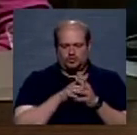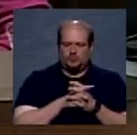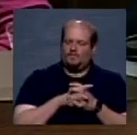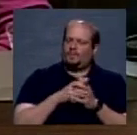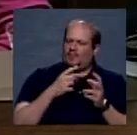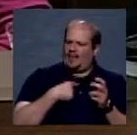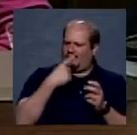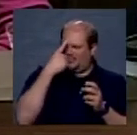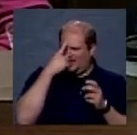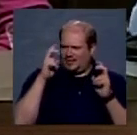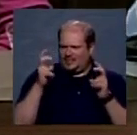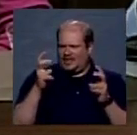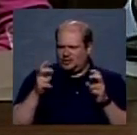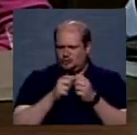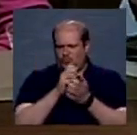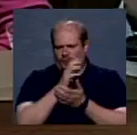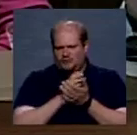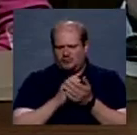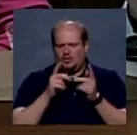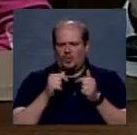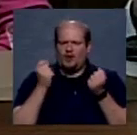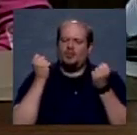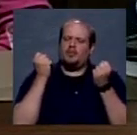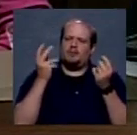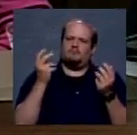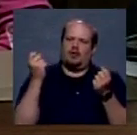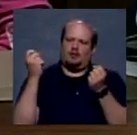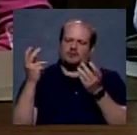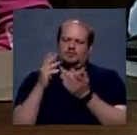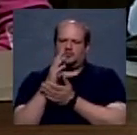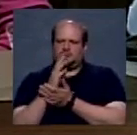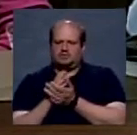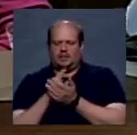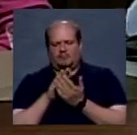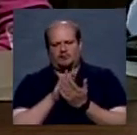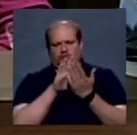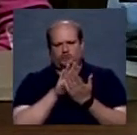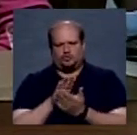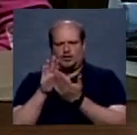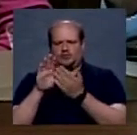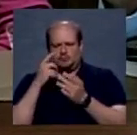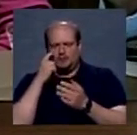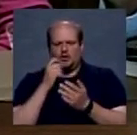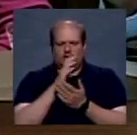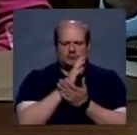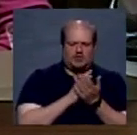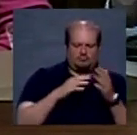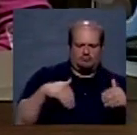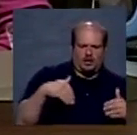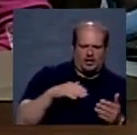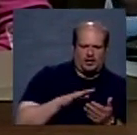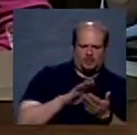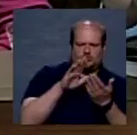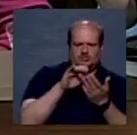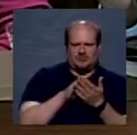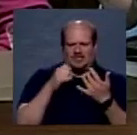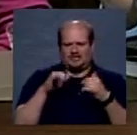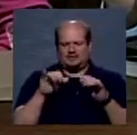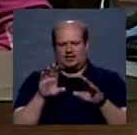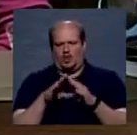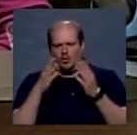the issue is in some of those cases when there are multiple, some of it's been addressed, but because some of it hasn't, it just shows it's still